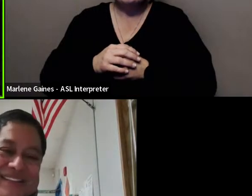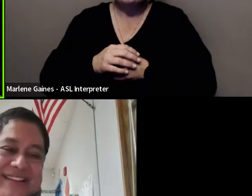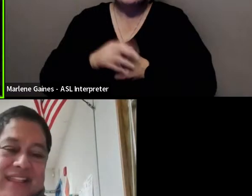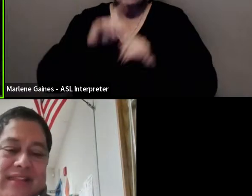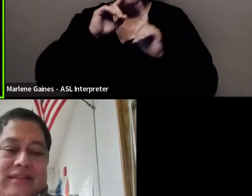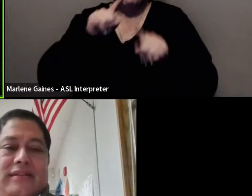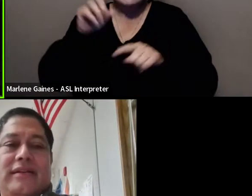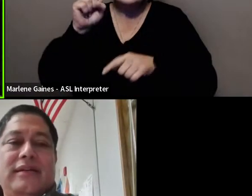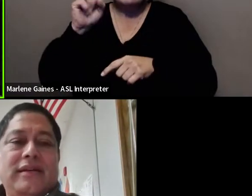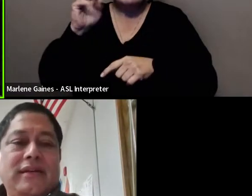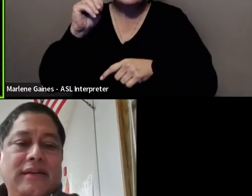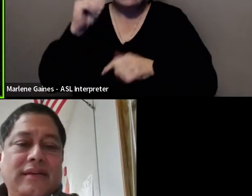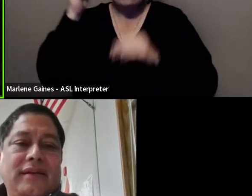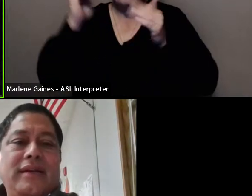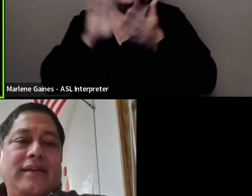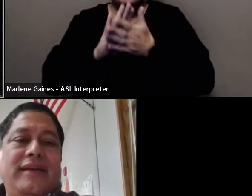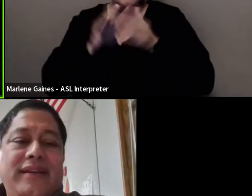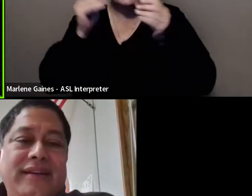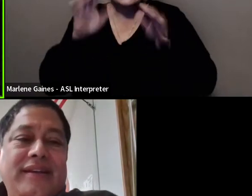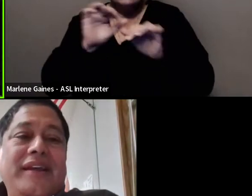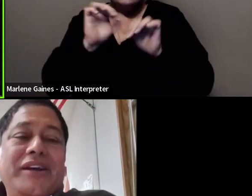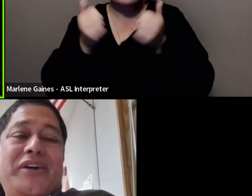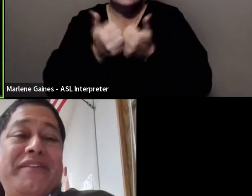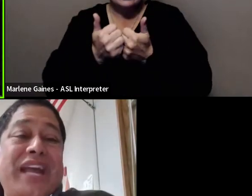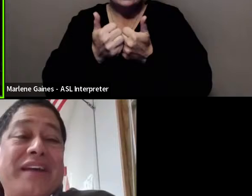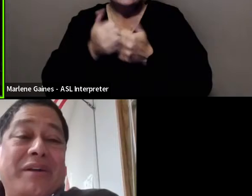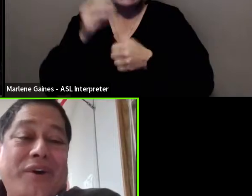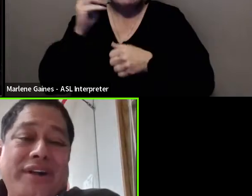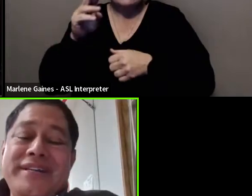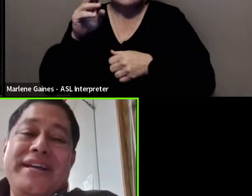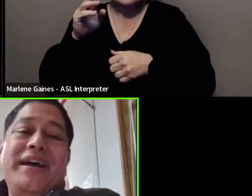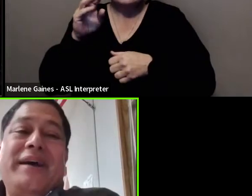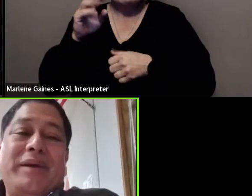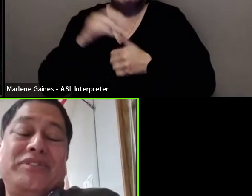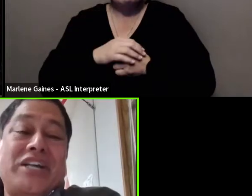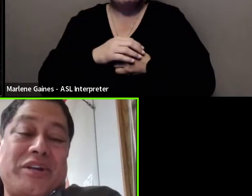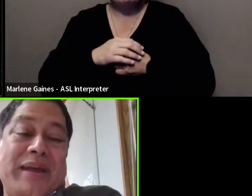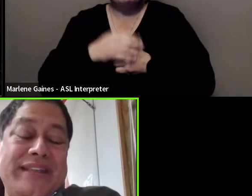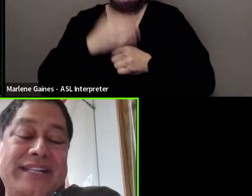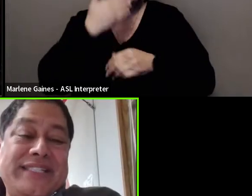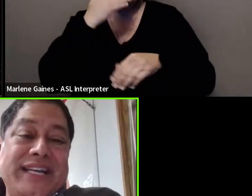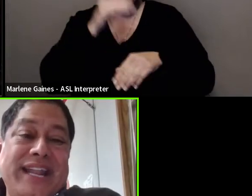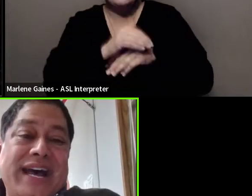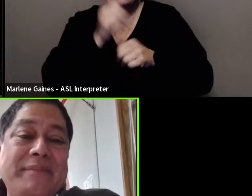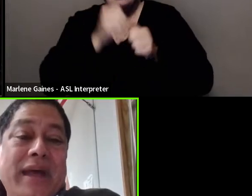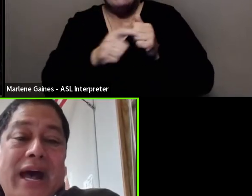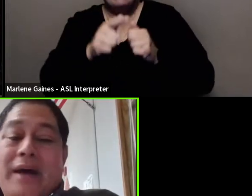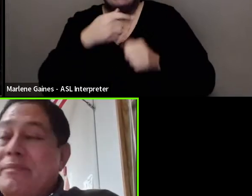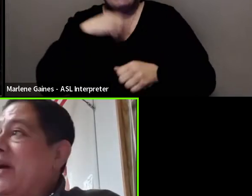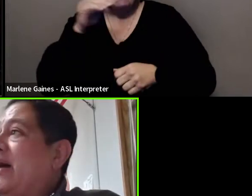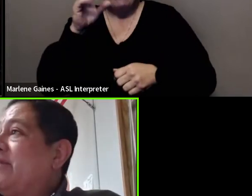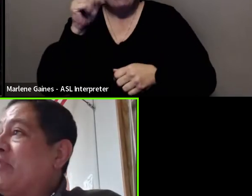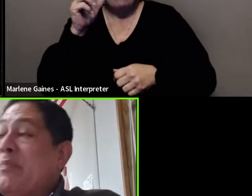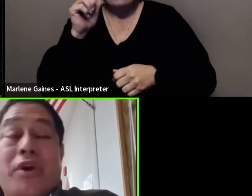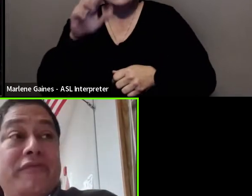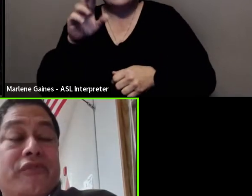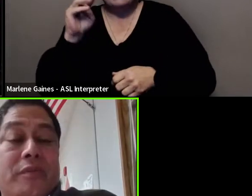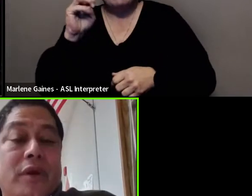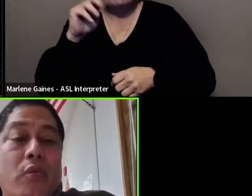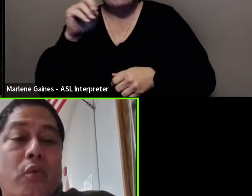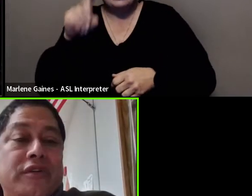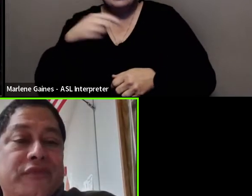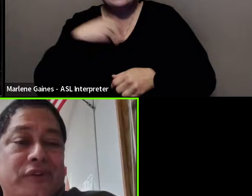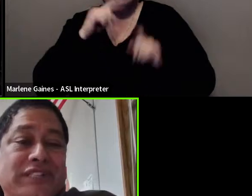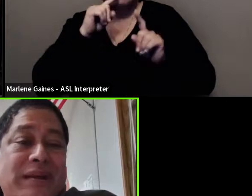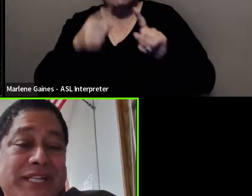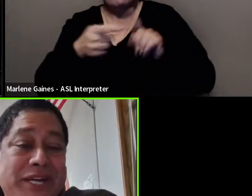Report of the San Mateo Adult School Teachers Association. Good evening, everyone. My name is Oscar Mendez, and I'm reporting from